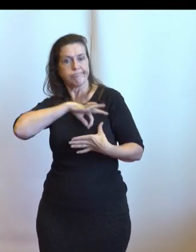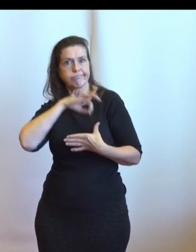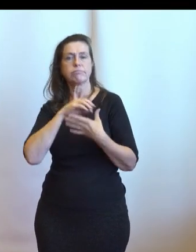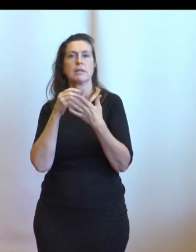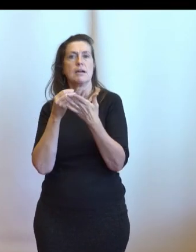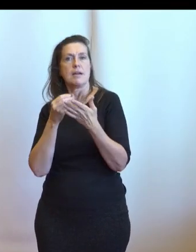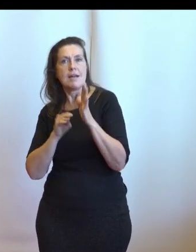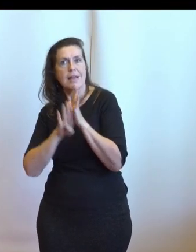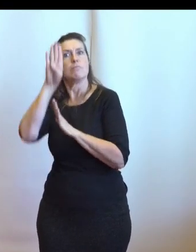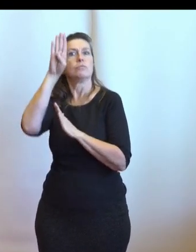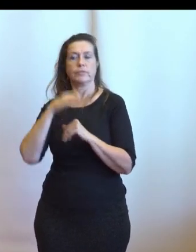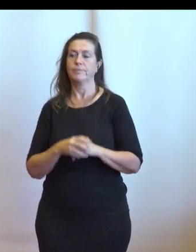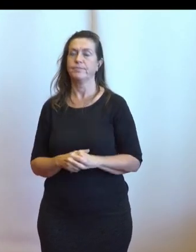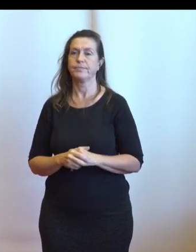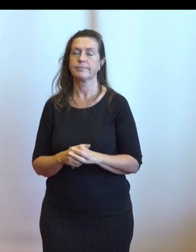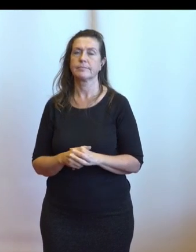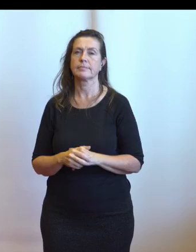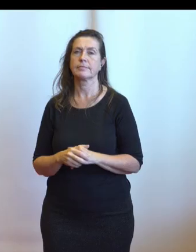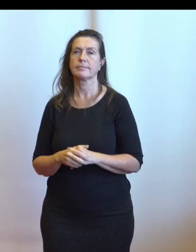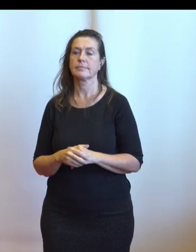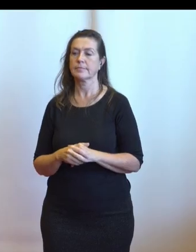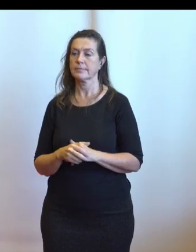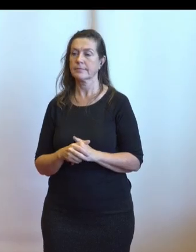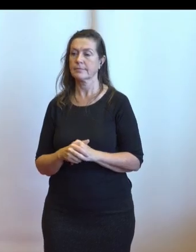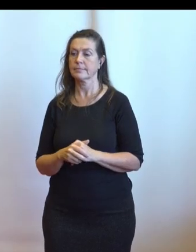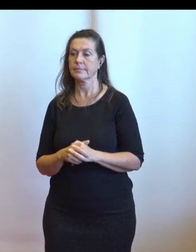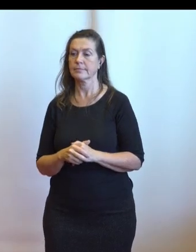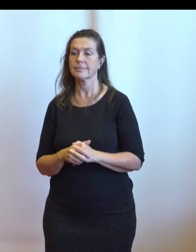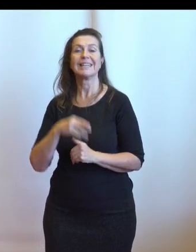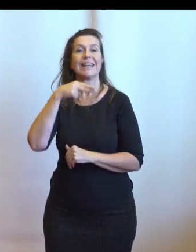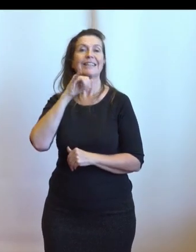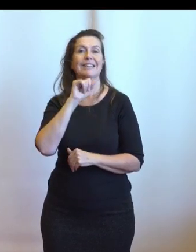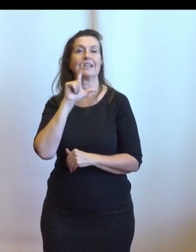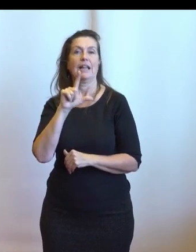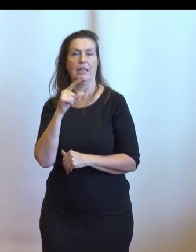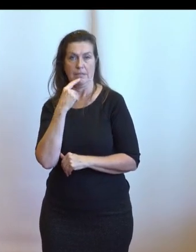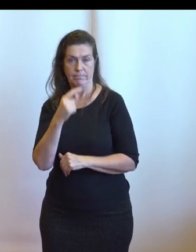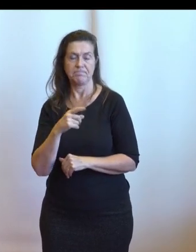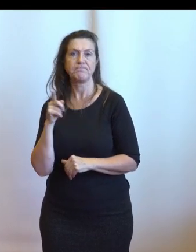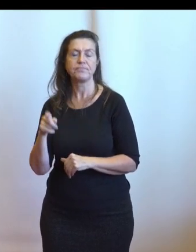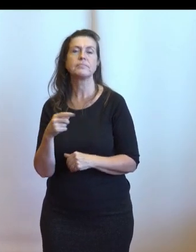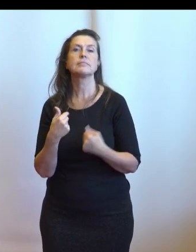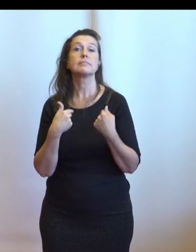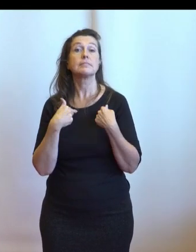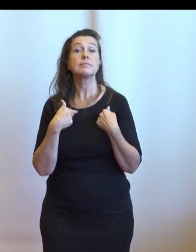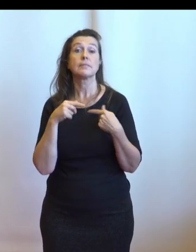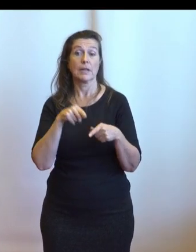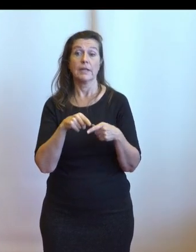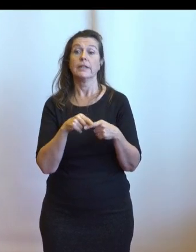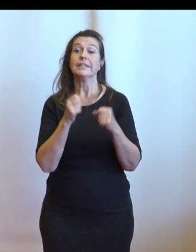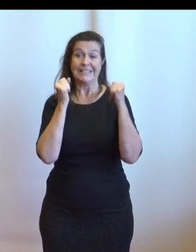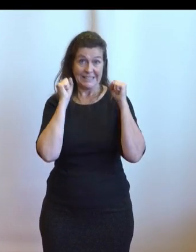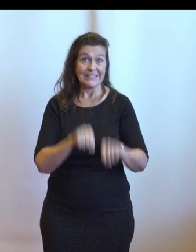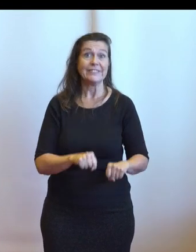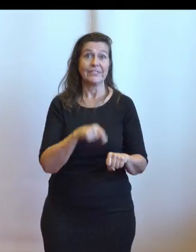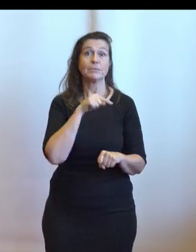I've done it in a slightly different way. I wanted to make the argument for usability and accessibility, and